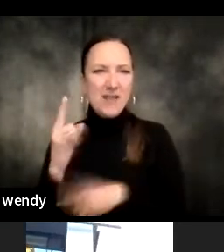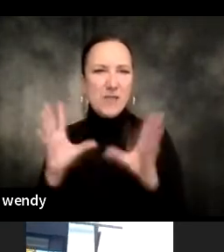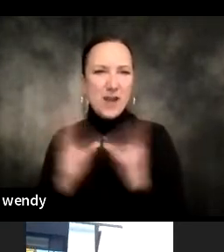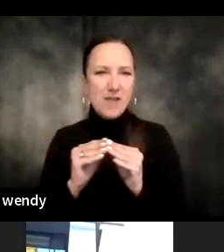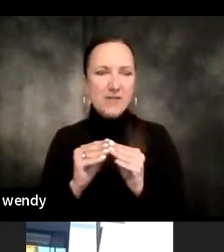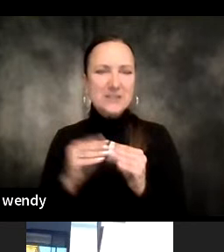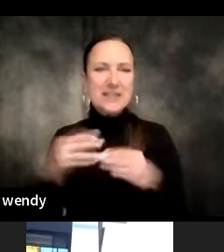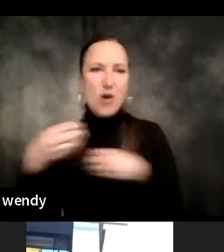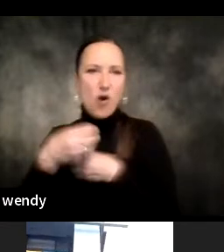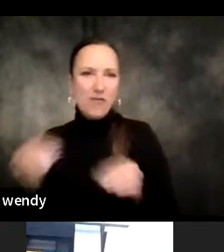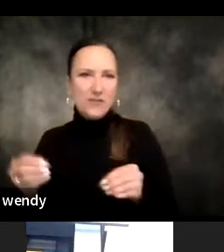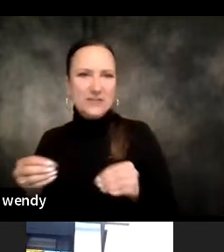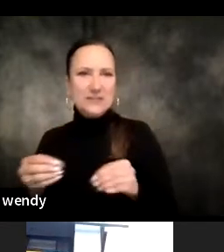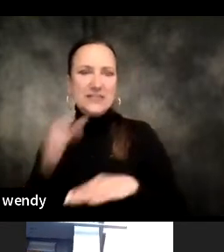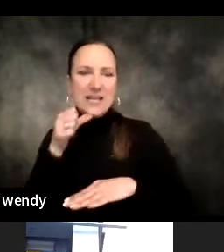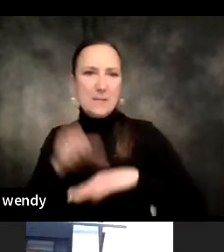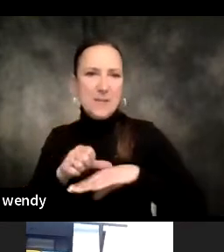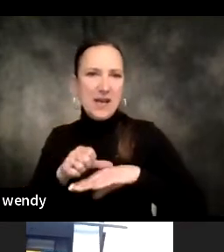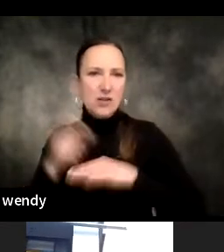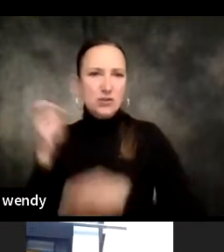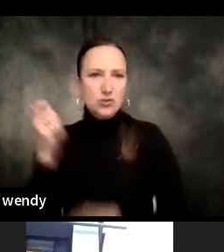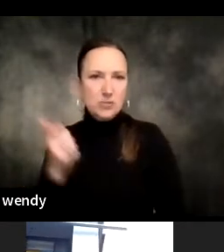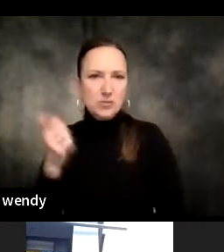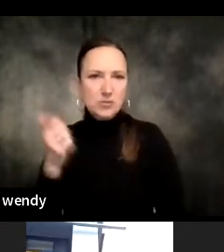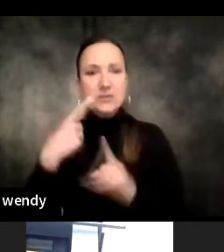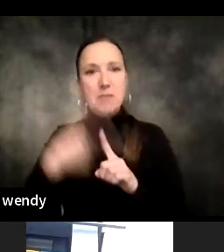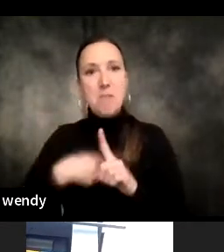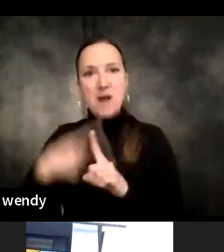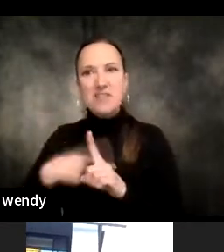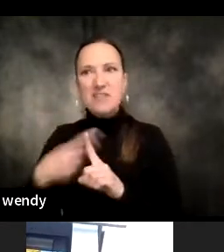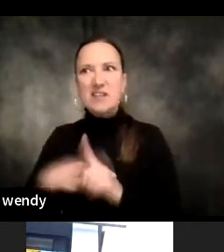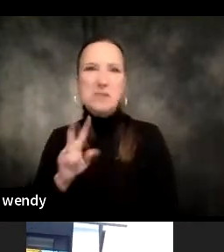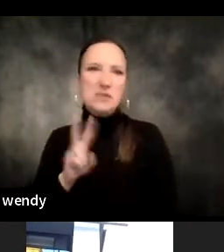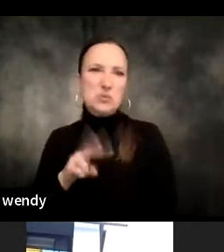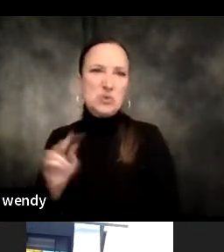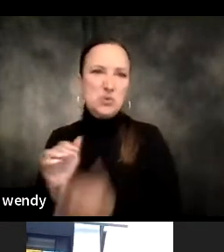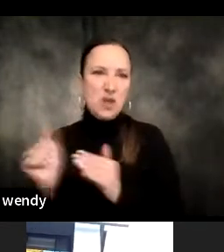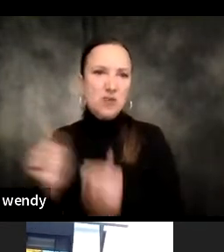then MailChimp subscriptions monthly of about $23.